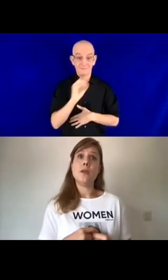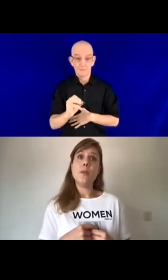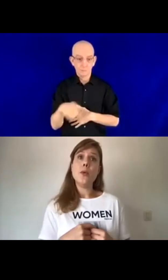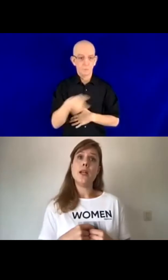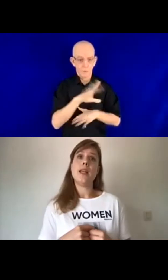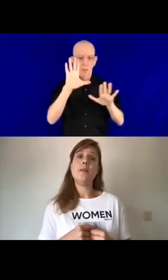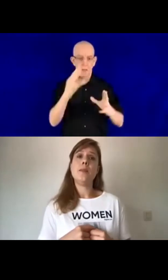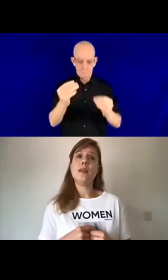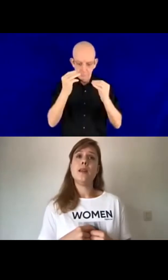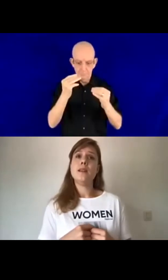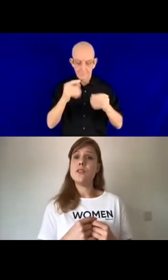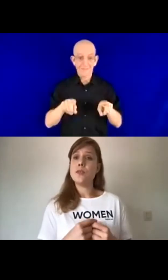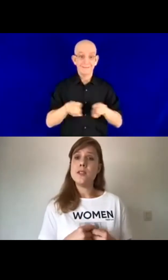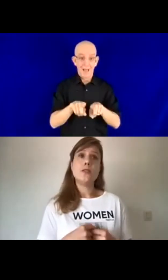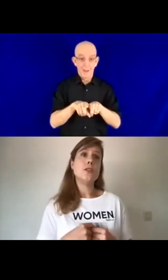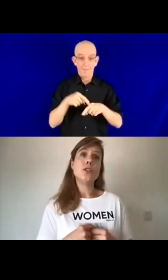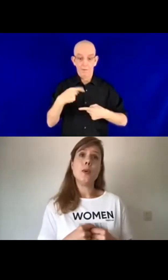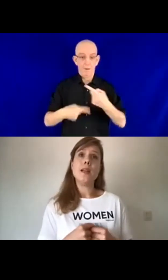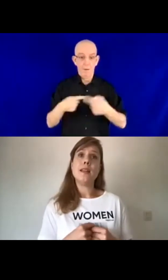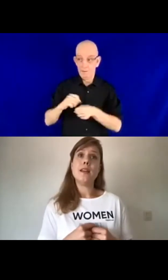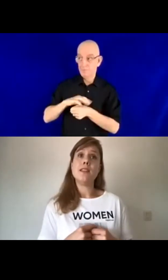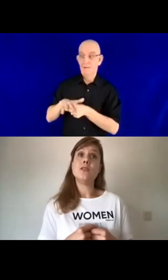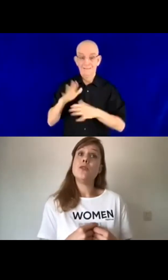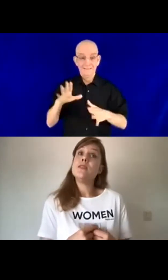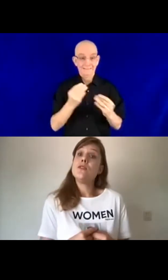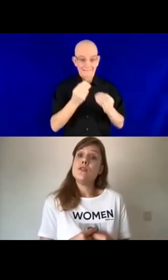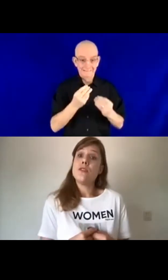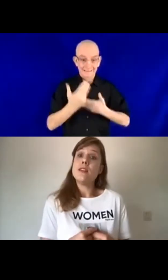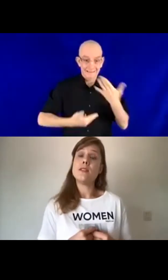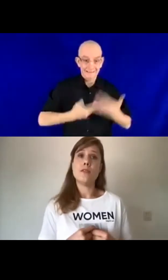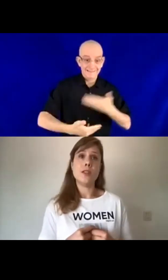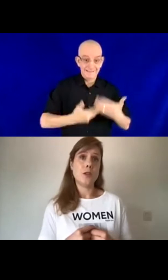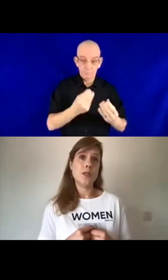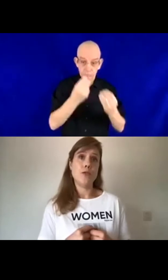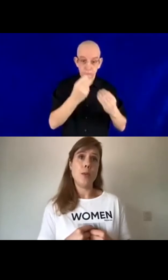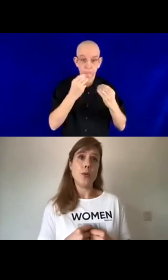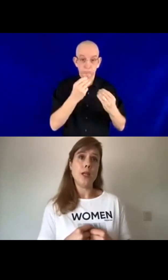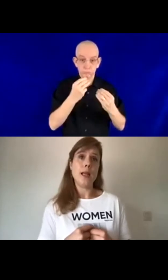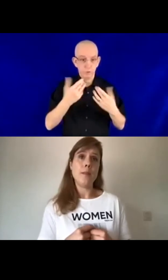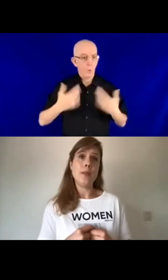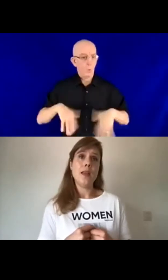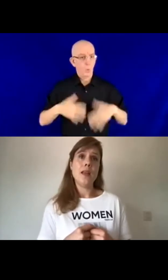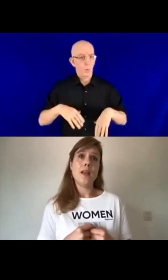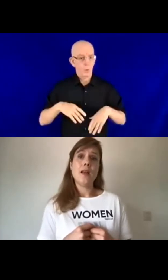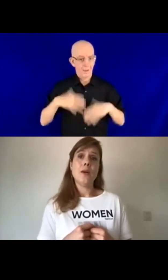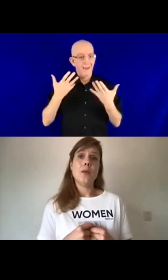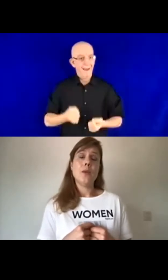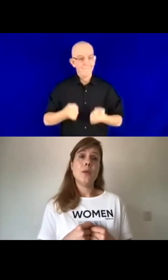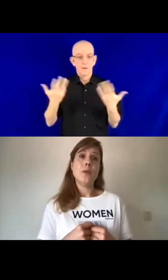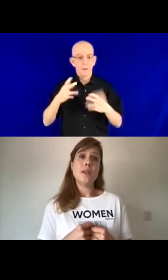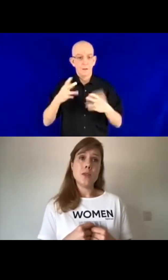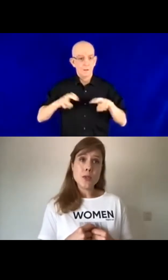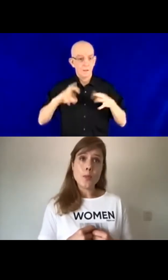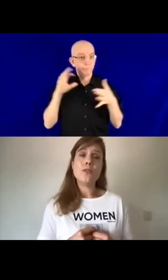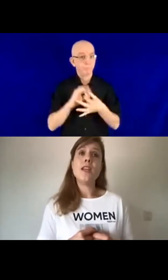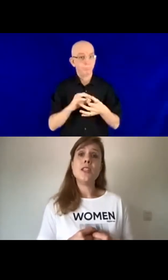working remotely. There's research showing that there is increased stress of interpreting remotely.